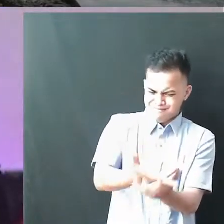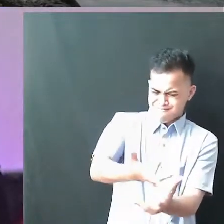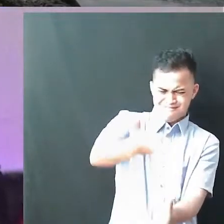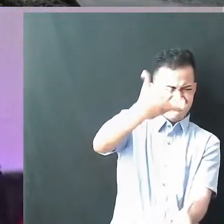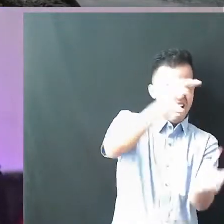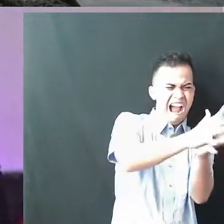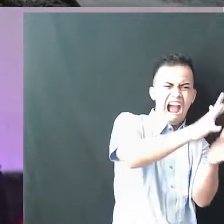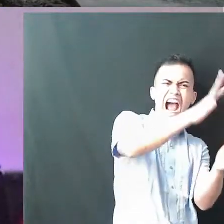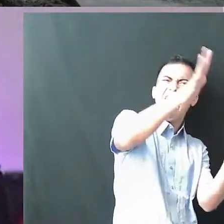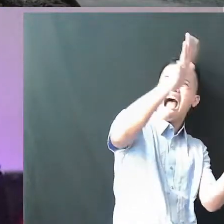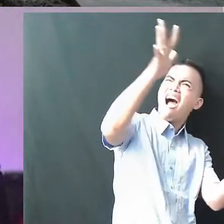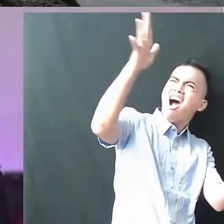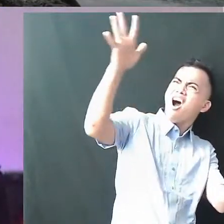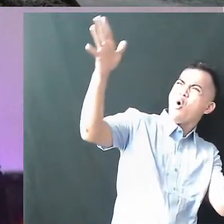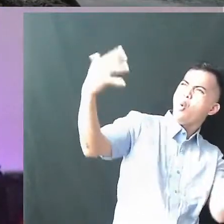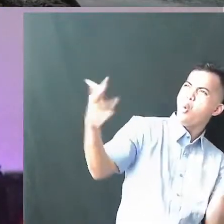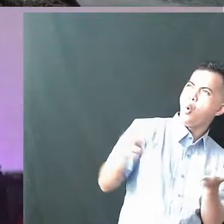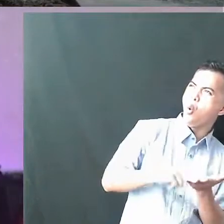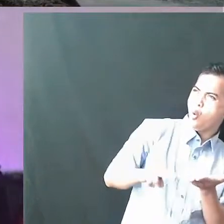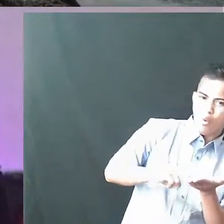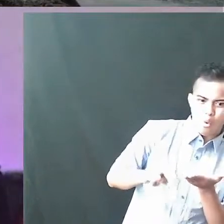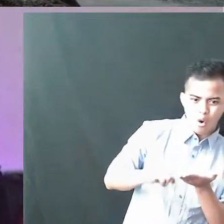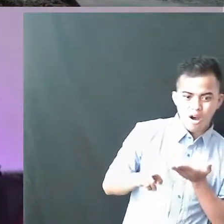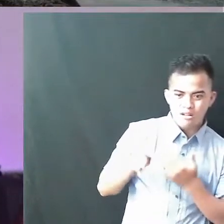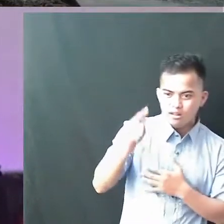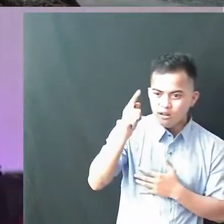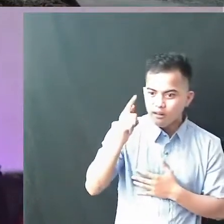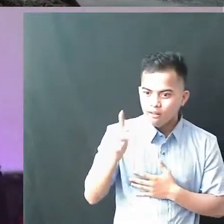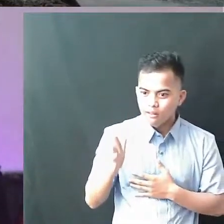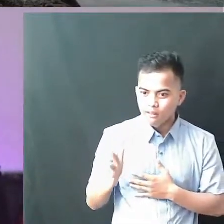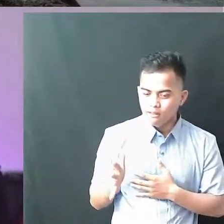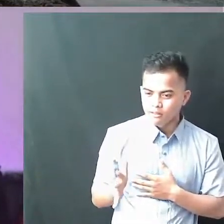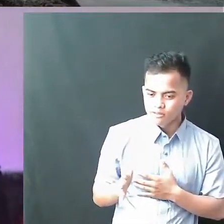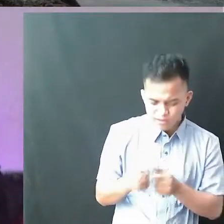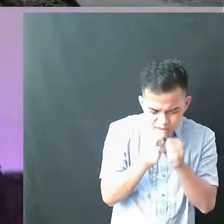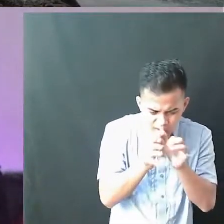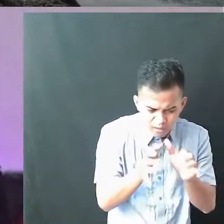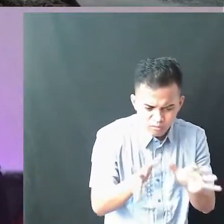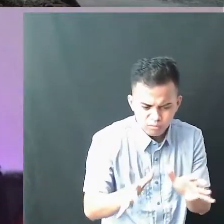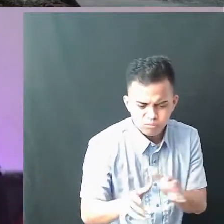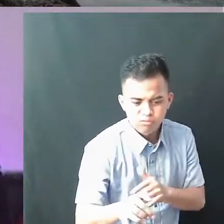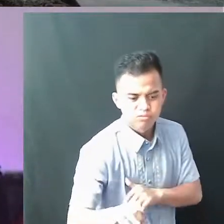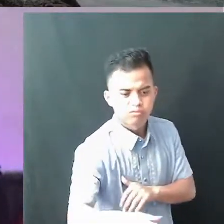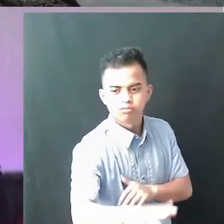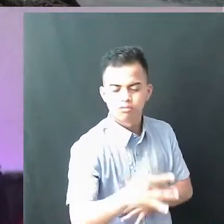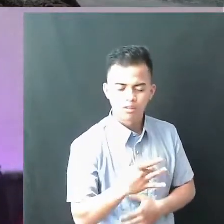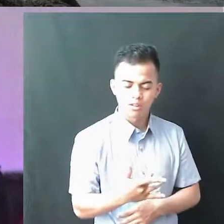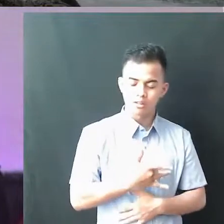Spirit in the inner man. Don't let the flesh control you. Let the inner man control